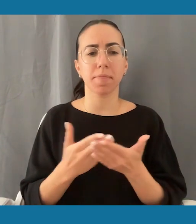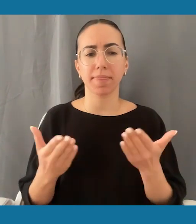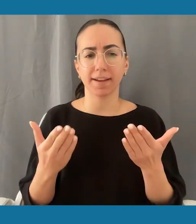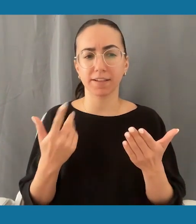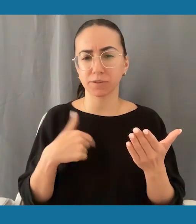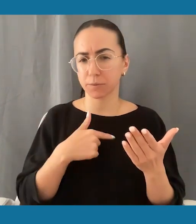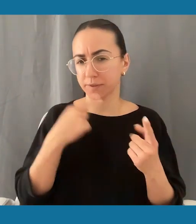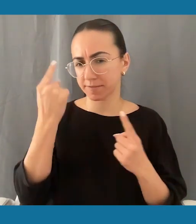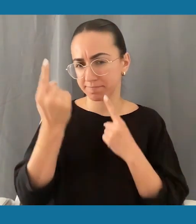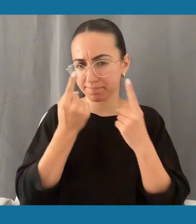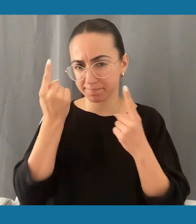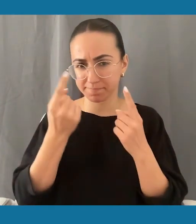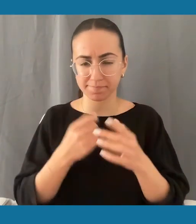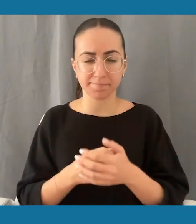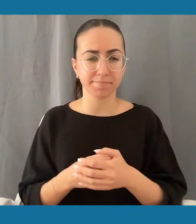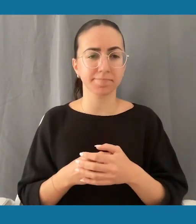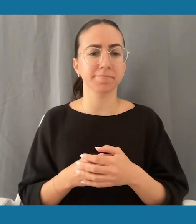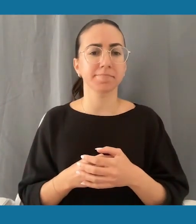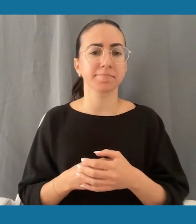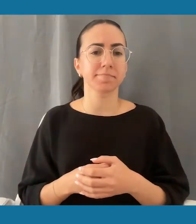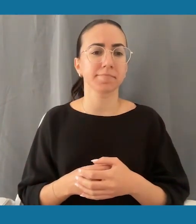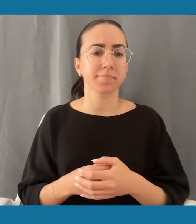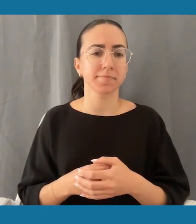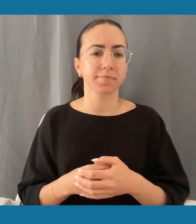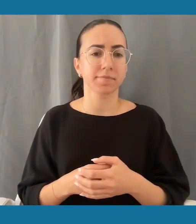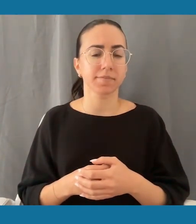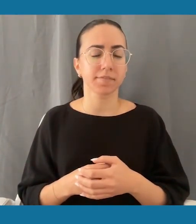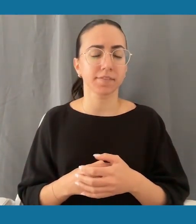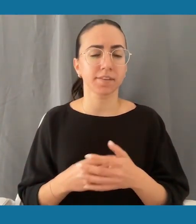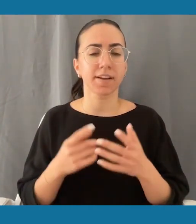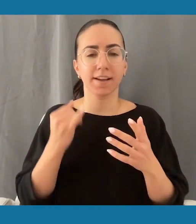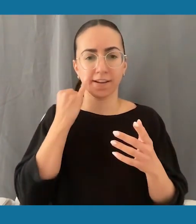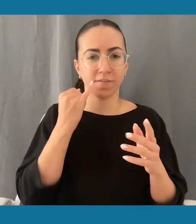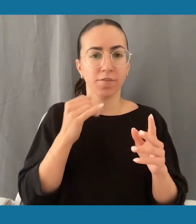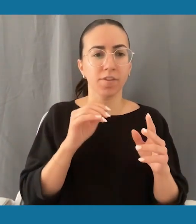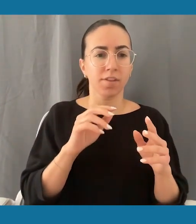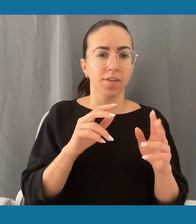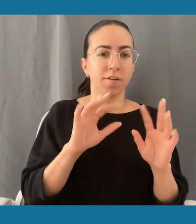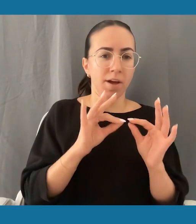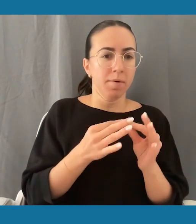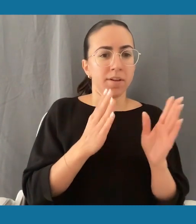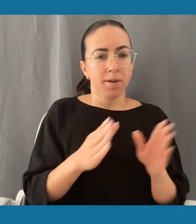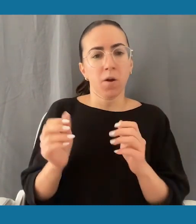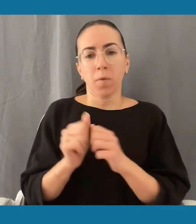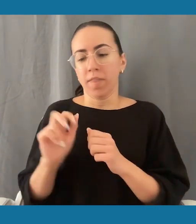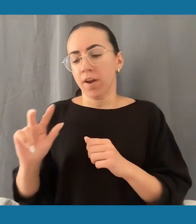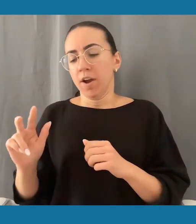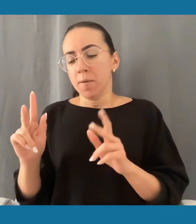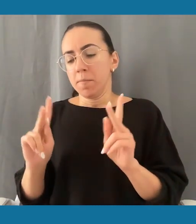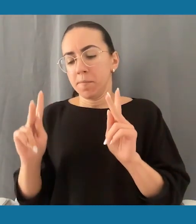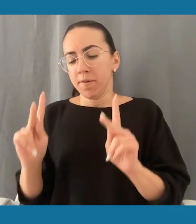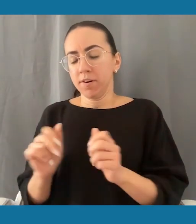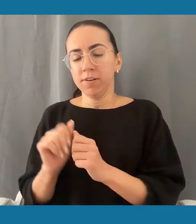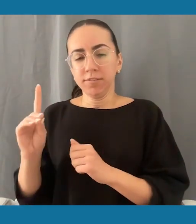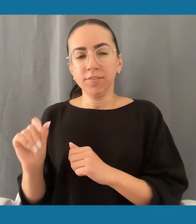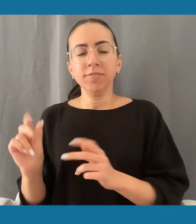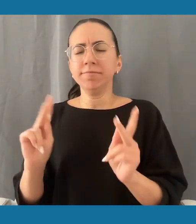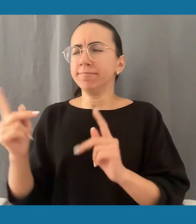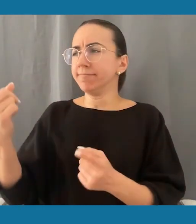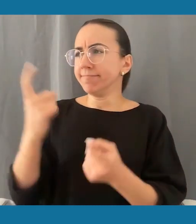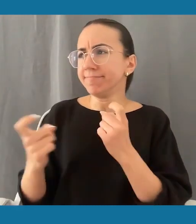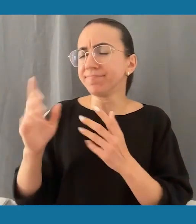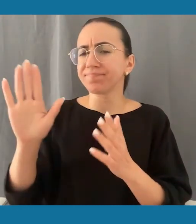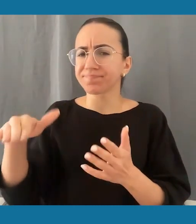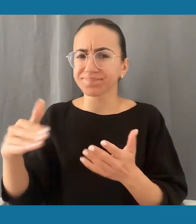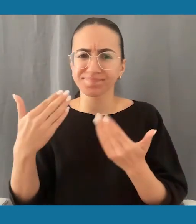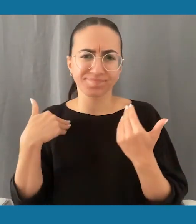consider if they're planning with and for a person who's disabled? some people say to me, well,